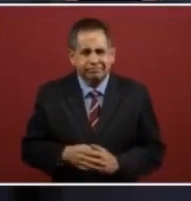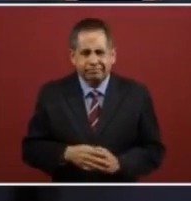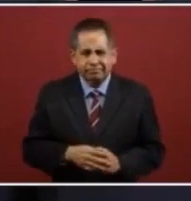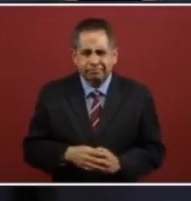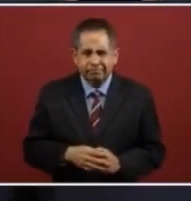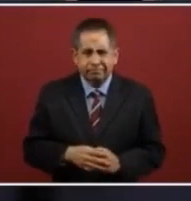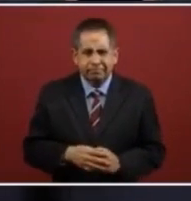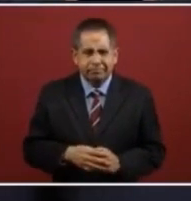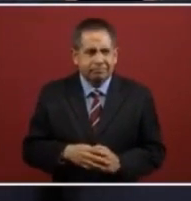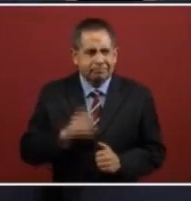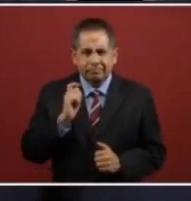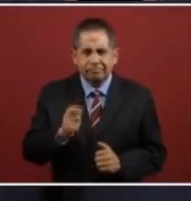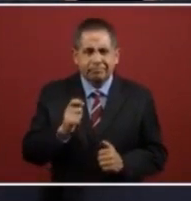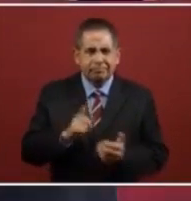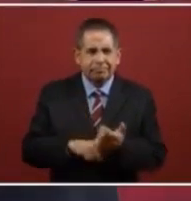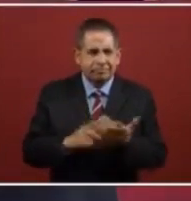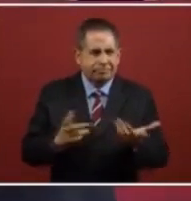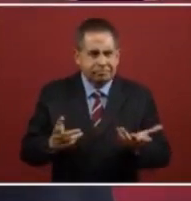Entonces,